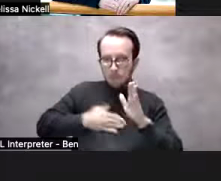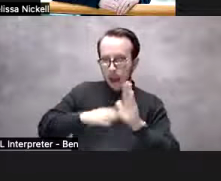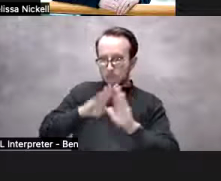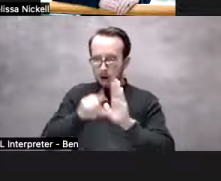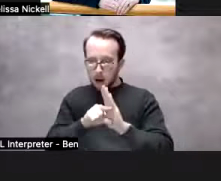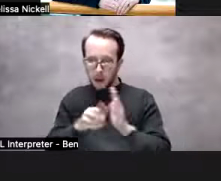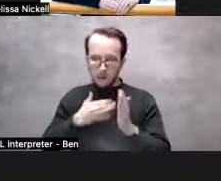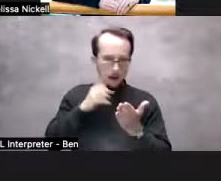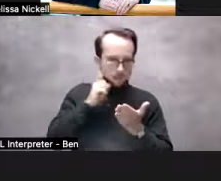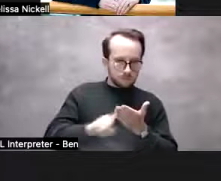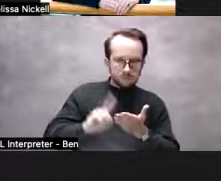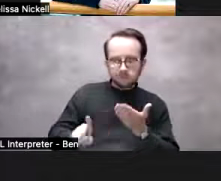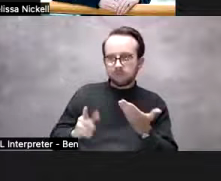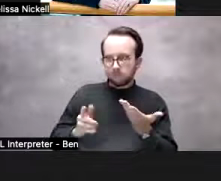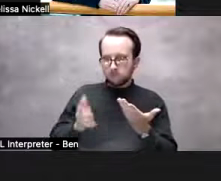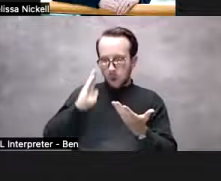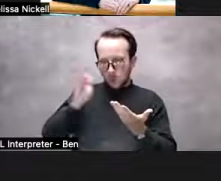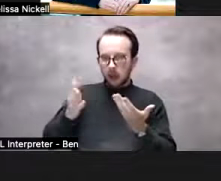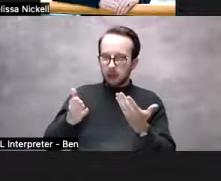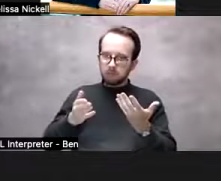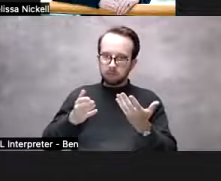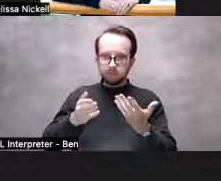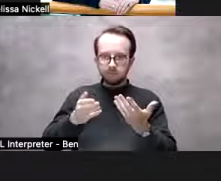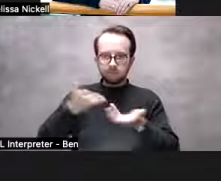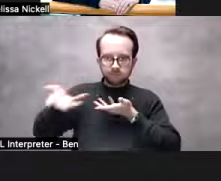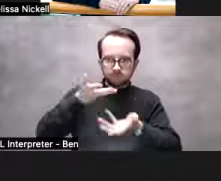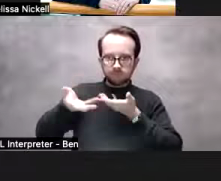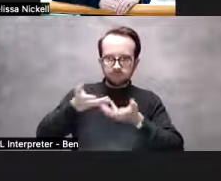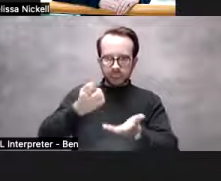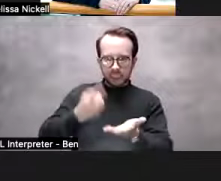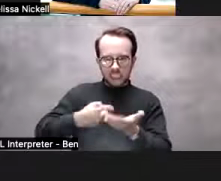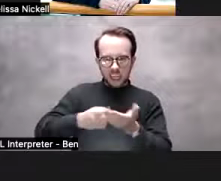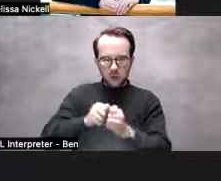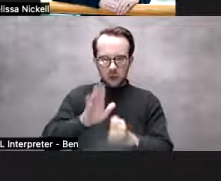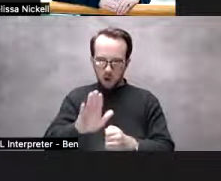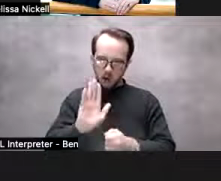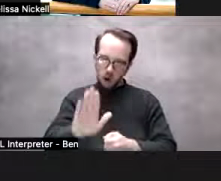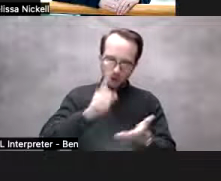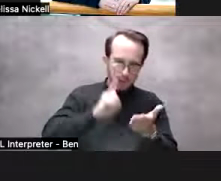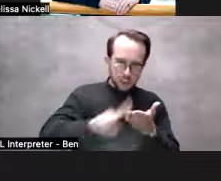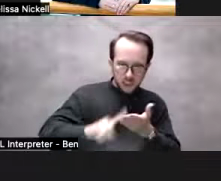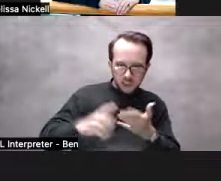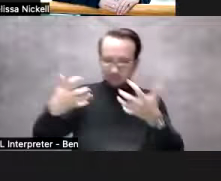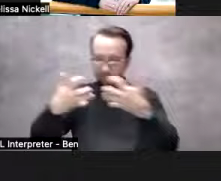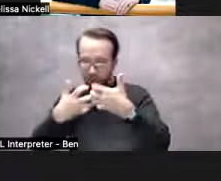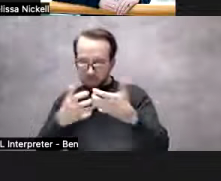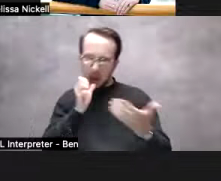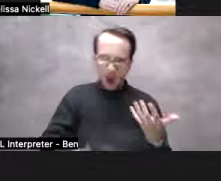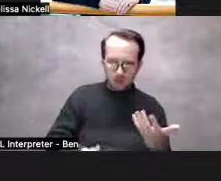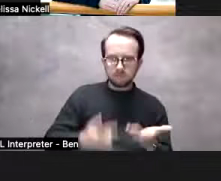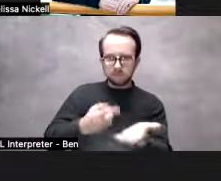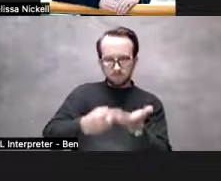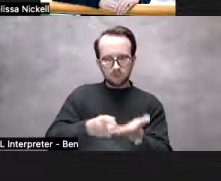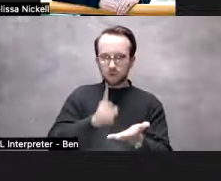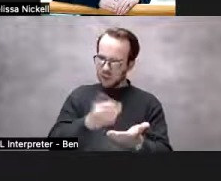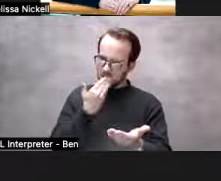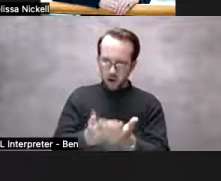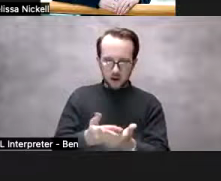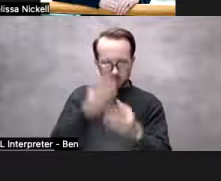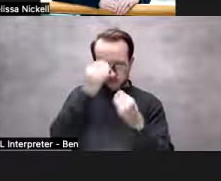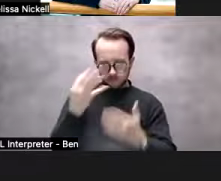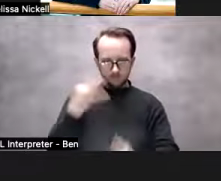you whether or not they feel like your research is aligned well with that particular announcement. So really useful information to have. Like I